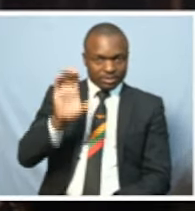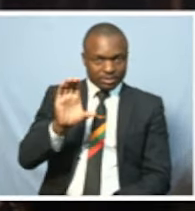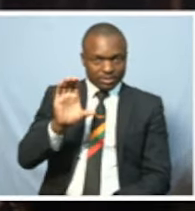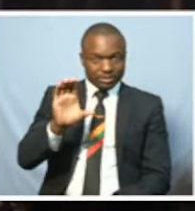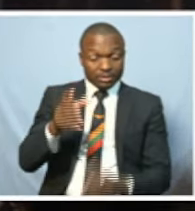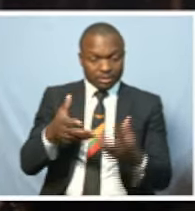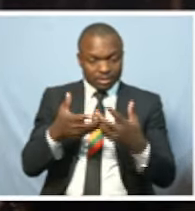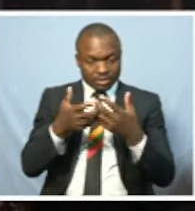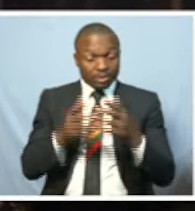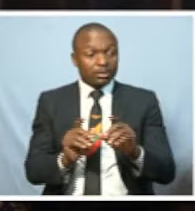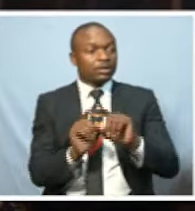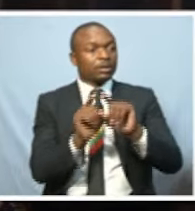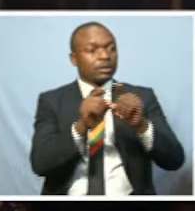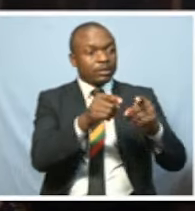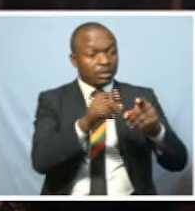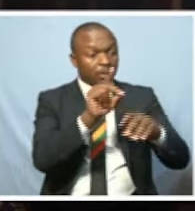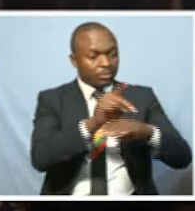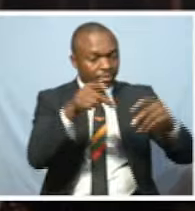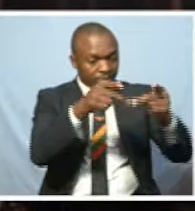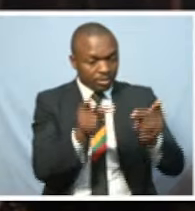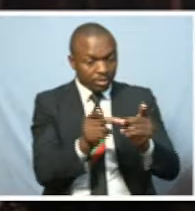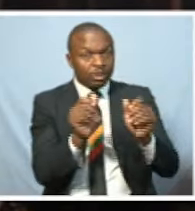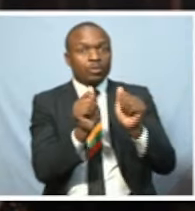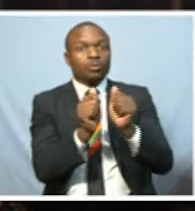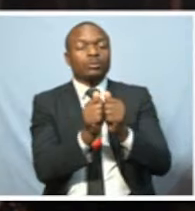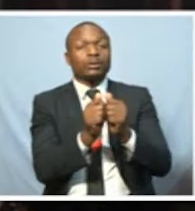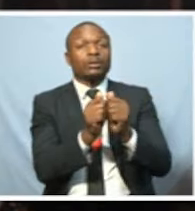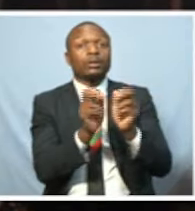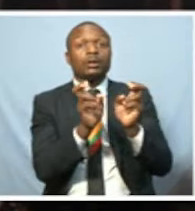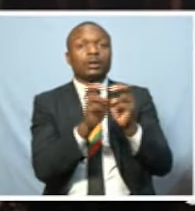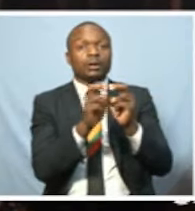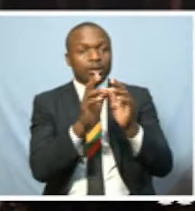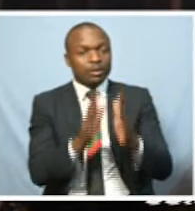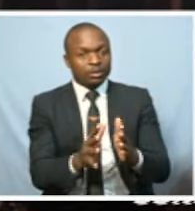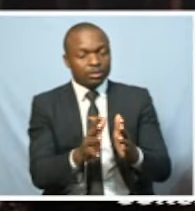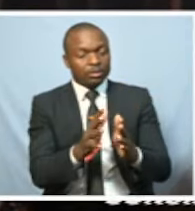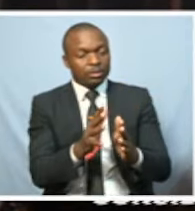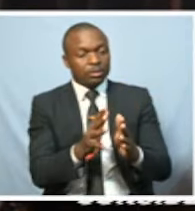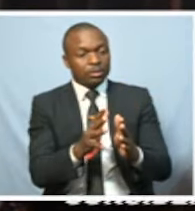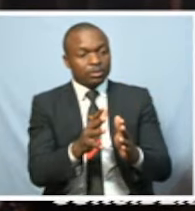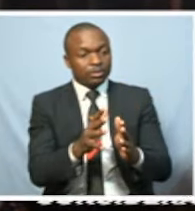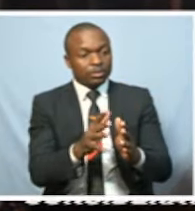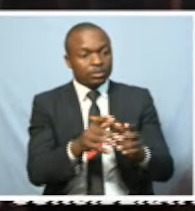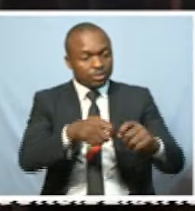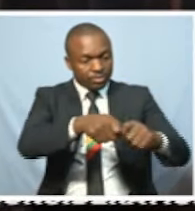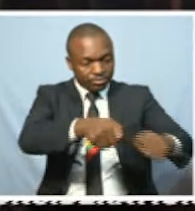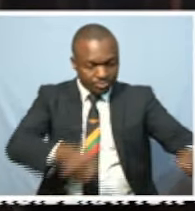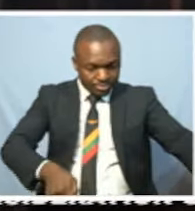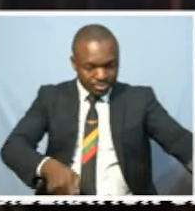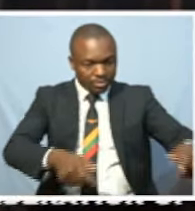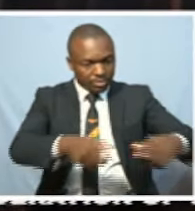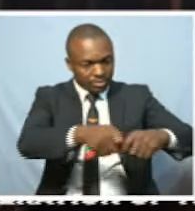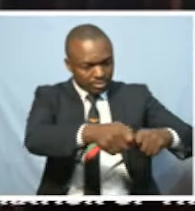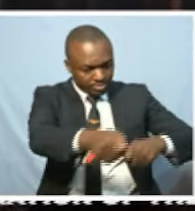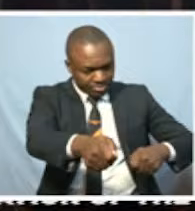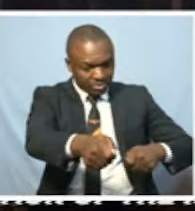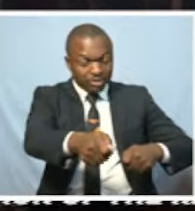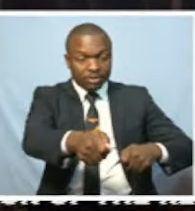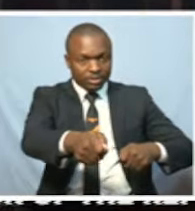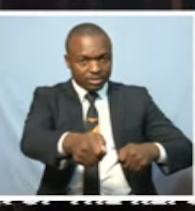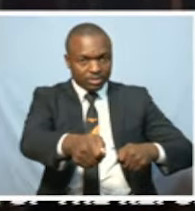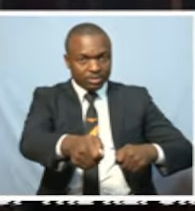site together with the contractor to take the measurements and to check that the